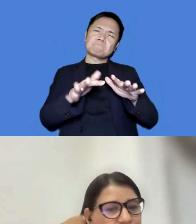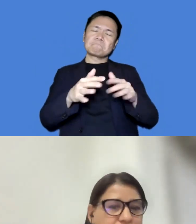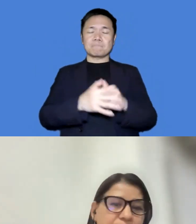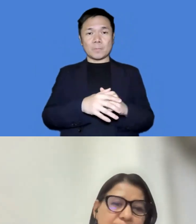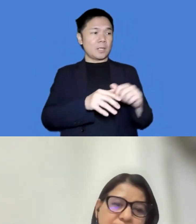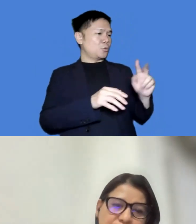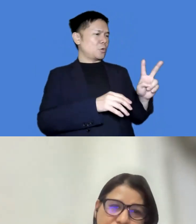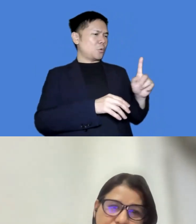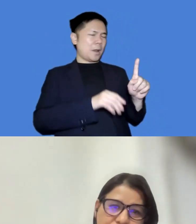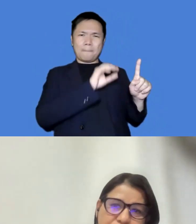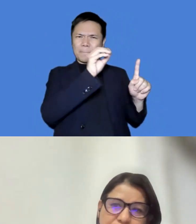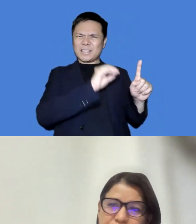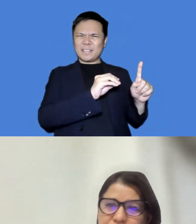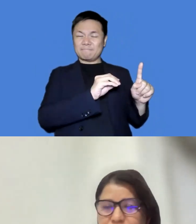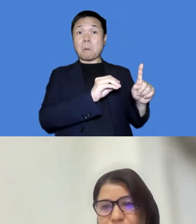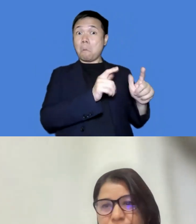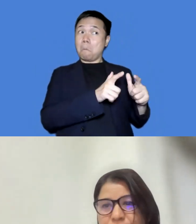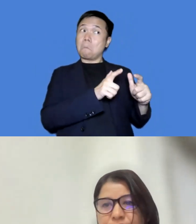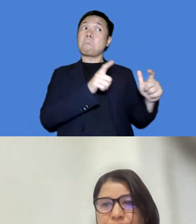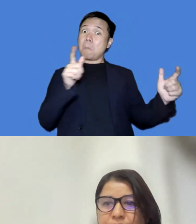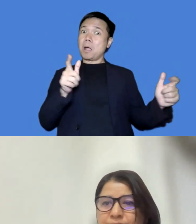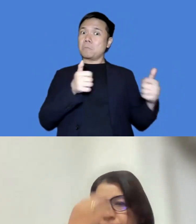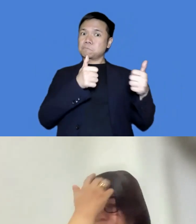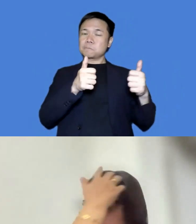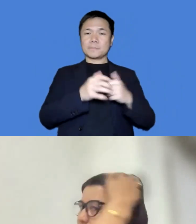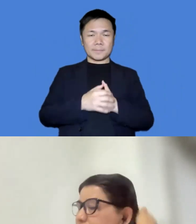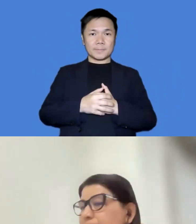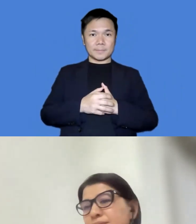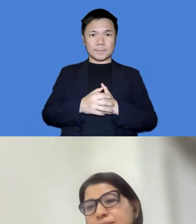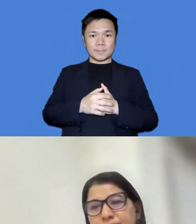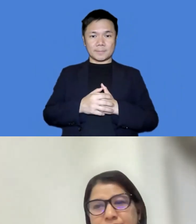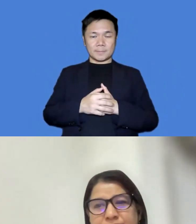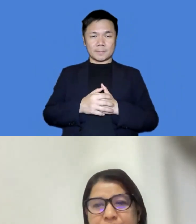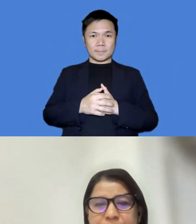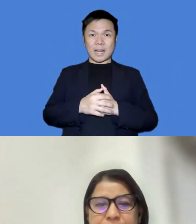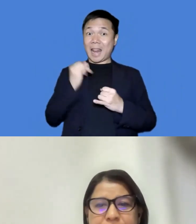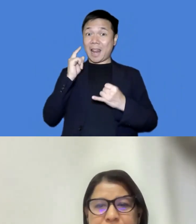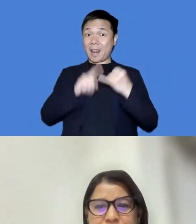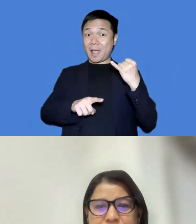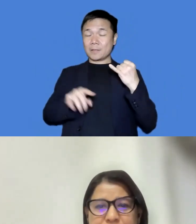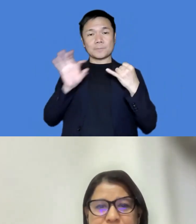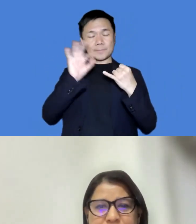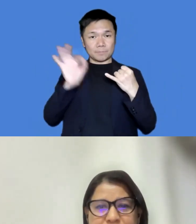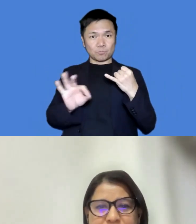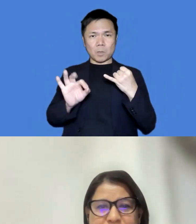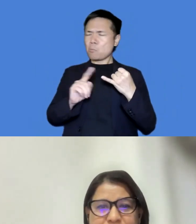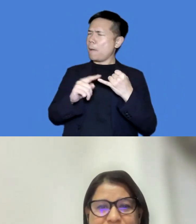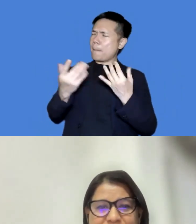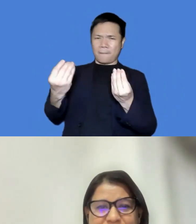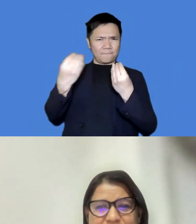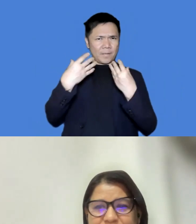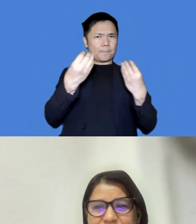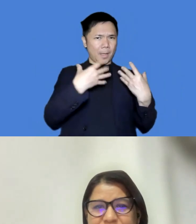21% said to a large extent. And the last question is really feedback for us